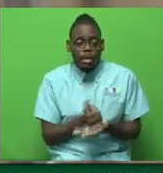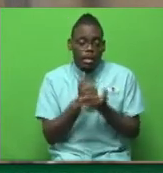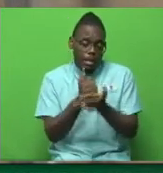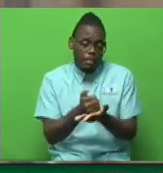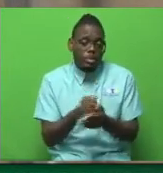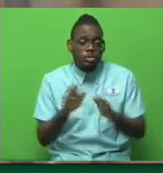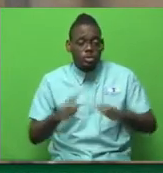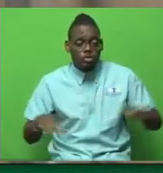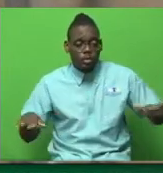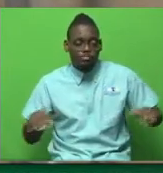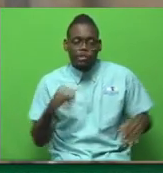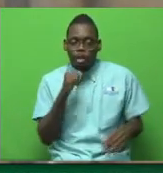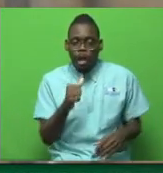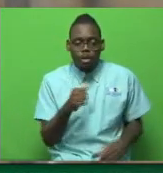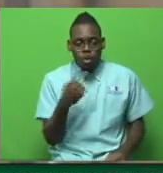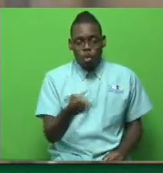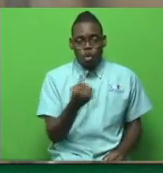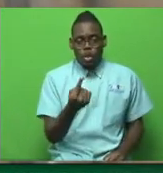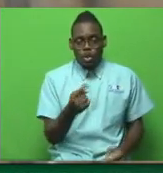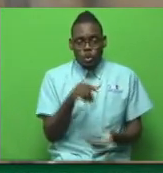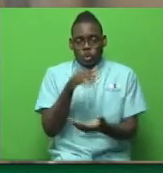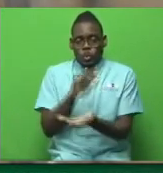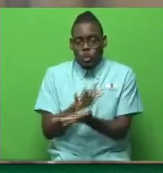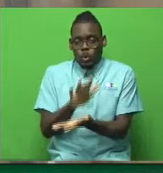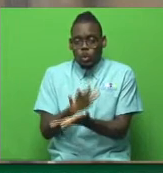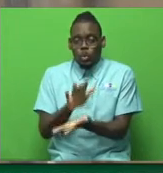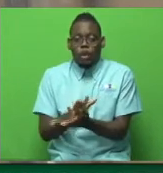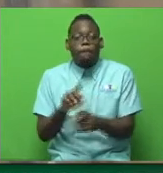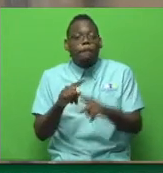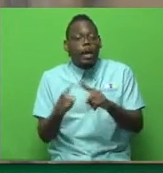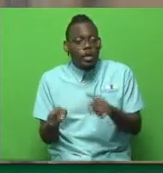the communities they're getting the same types of messages